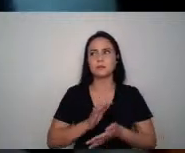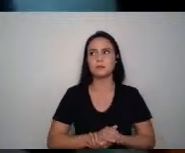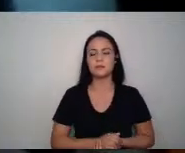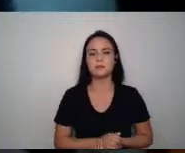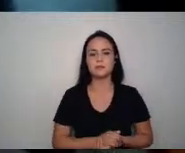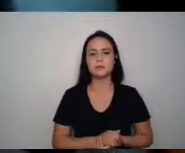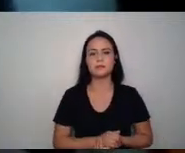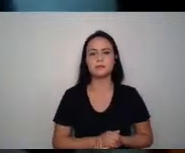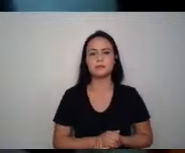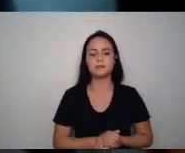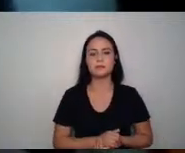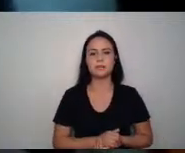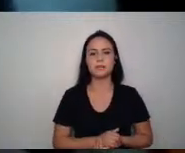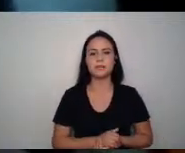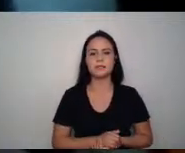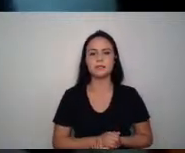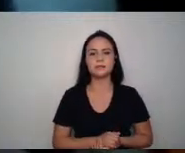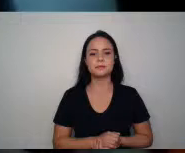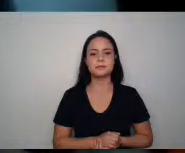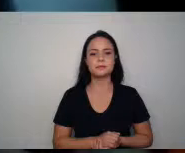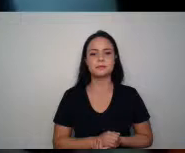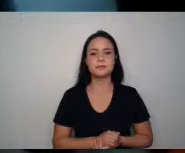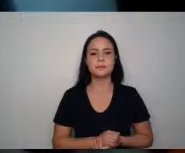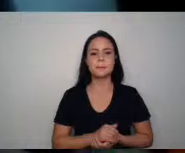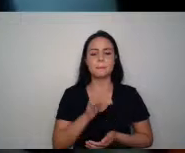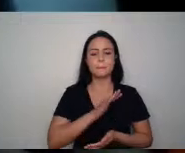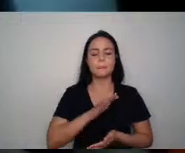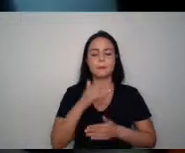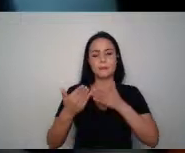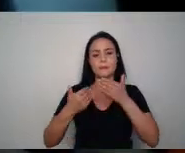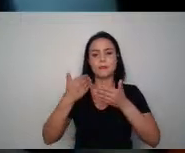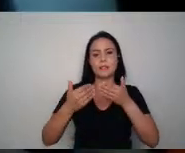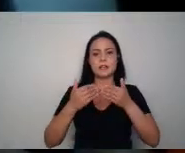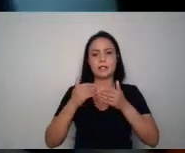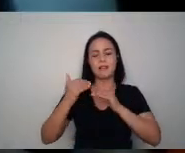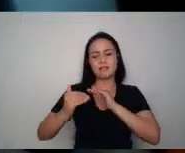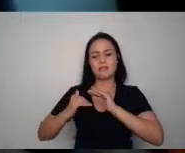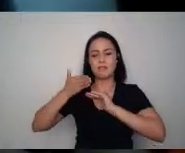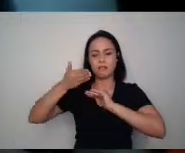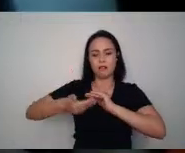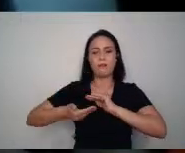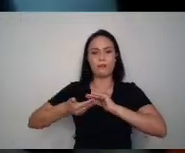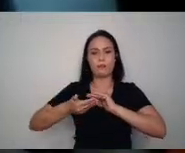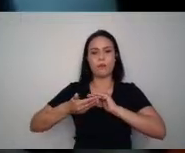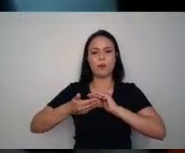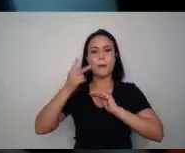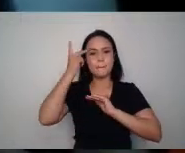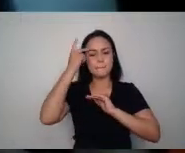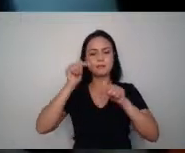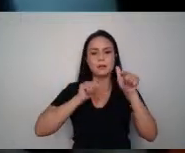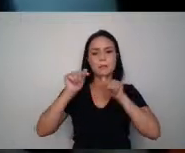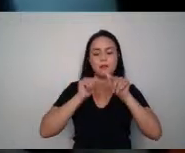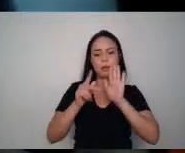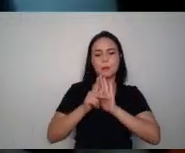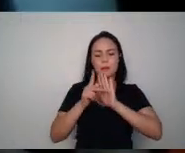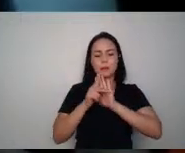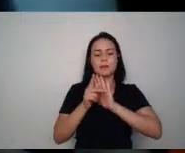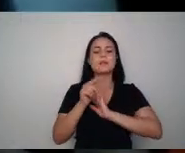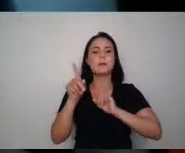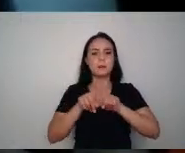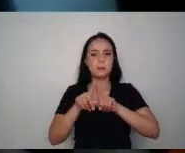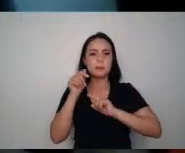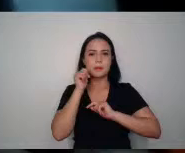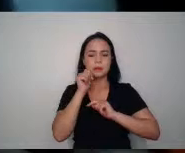and mind health. trabalho são And externas. that's why the costs are externalized